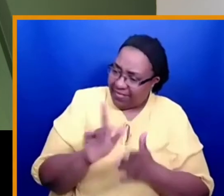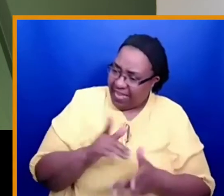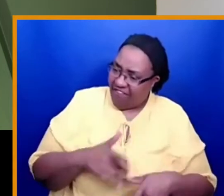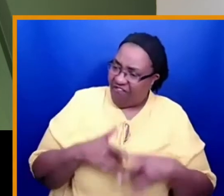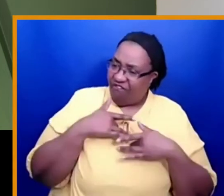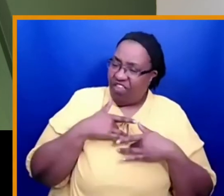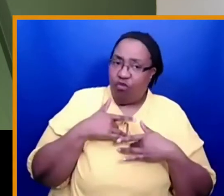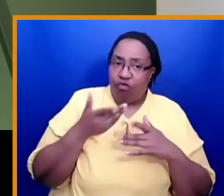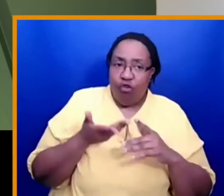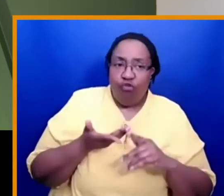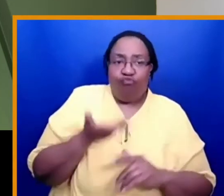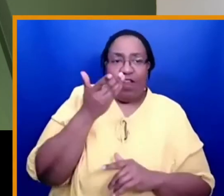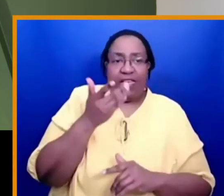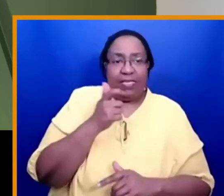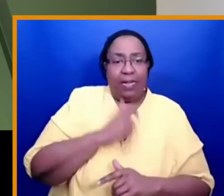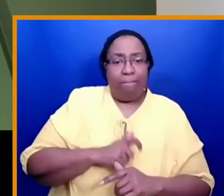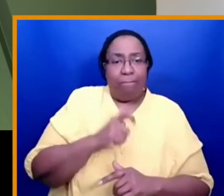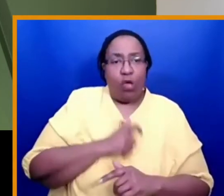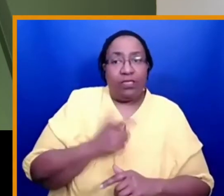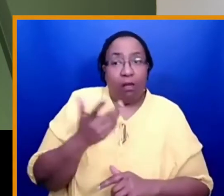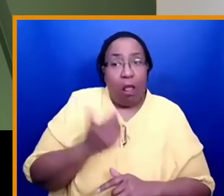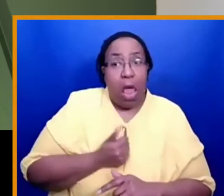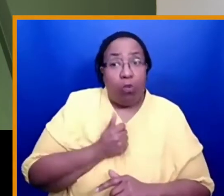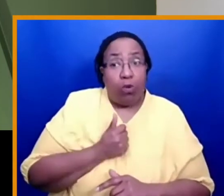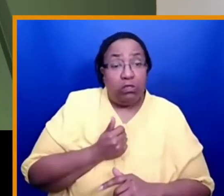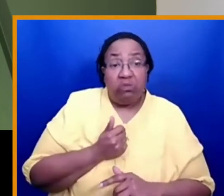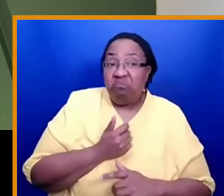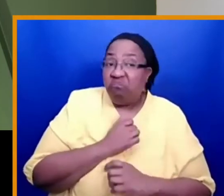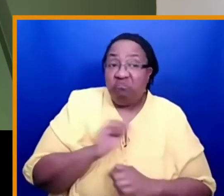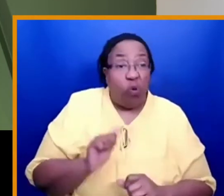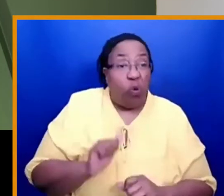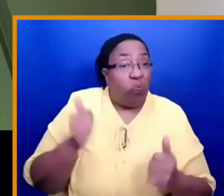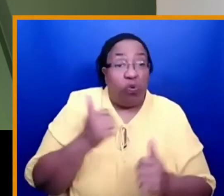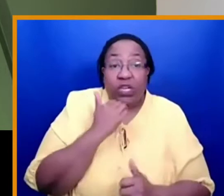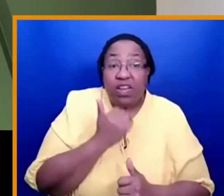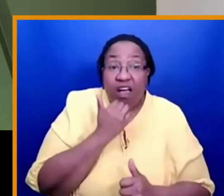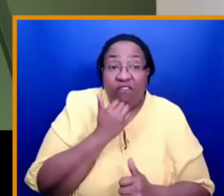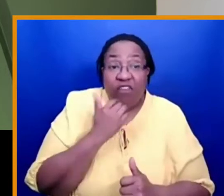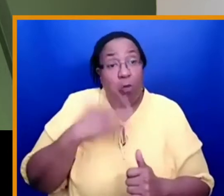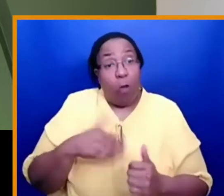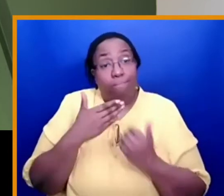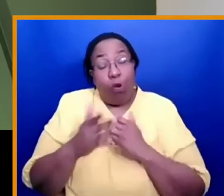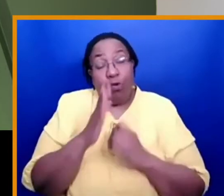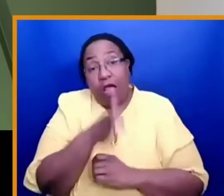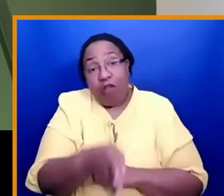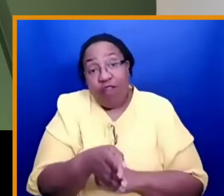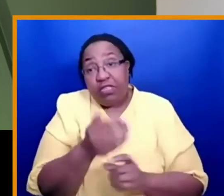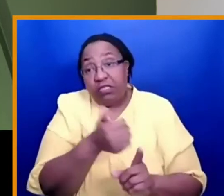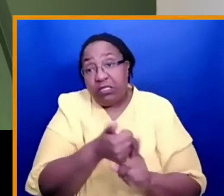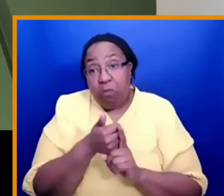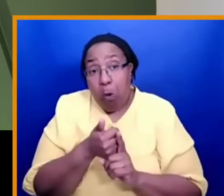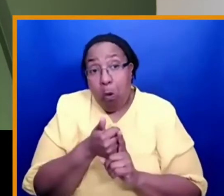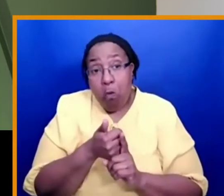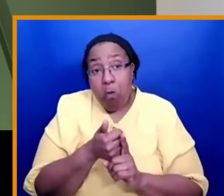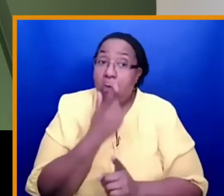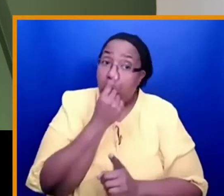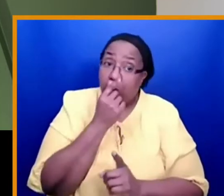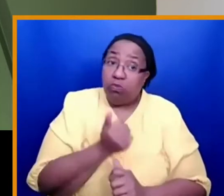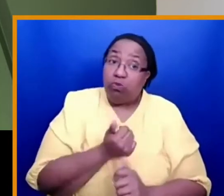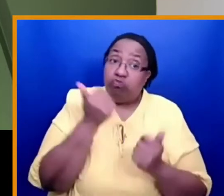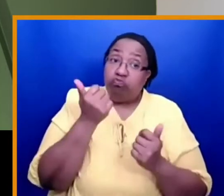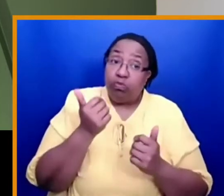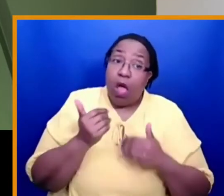less efficient policy lever for helping the poorest and they want more direct support? That very well could be a progressive argument that was made by Kevin